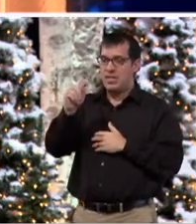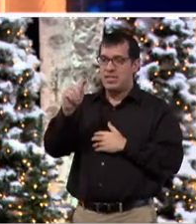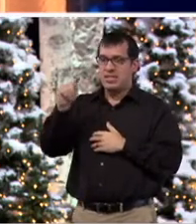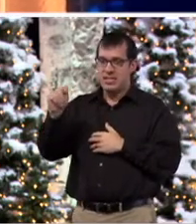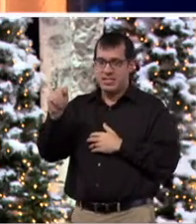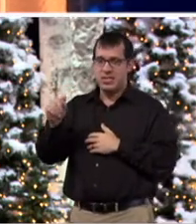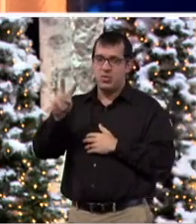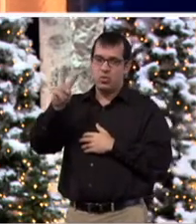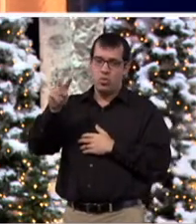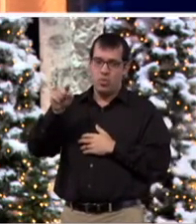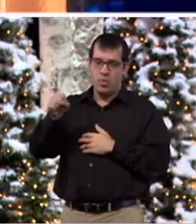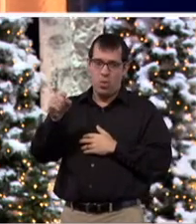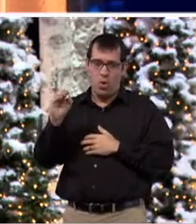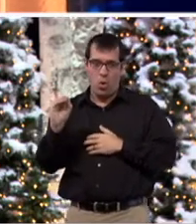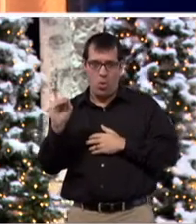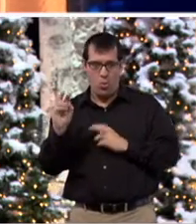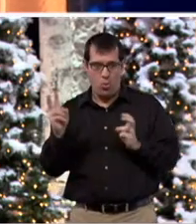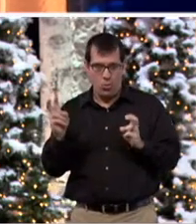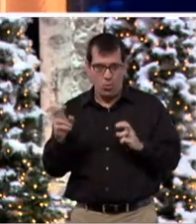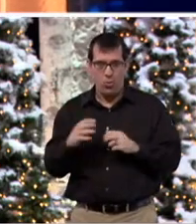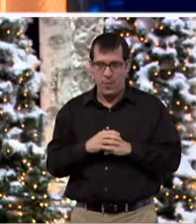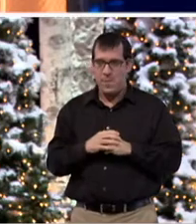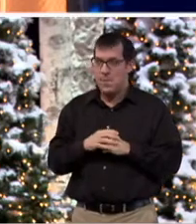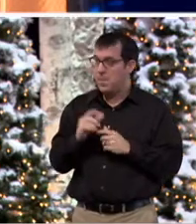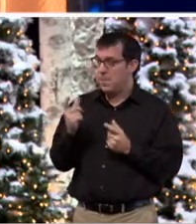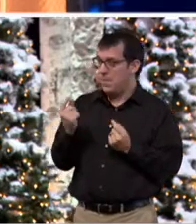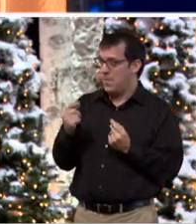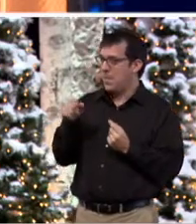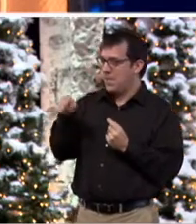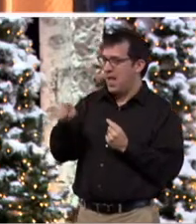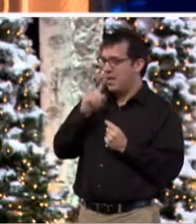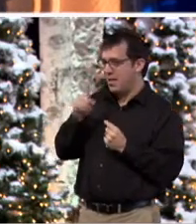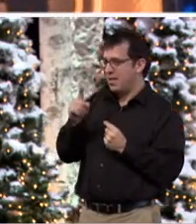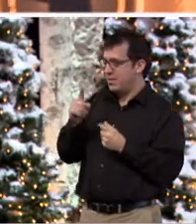task 2.0, which is mobilization.